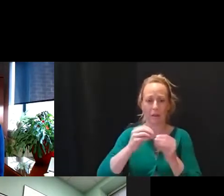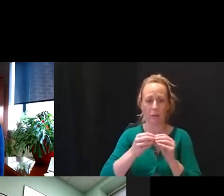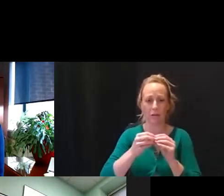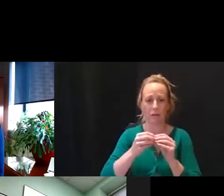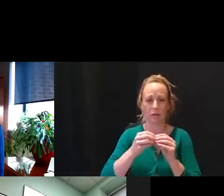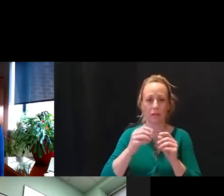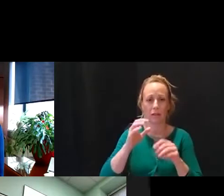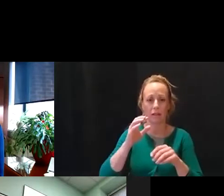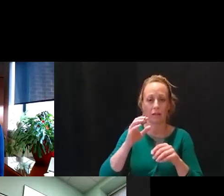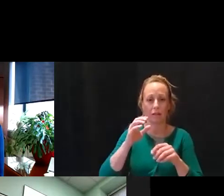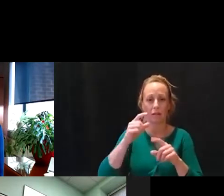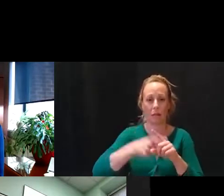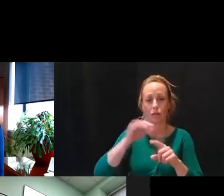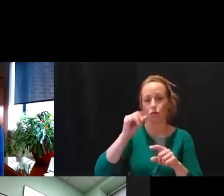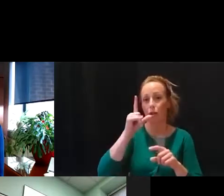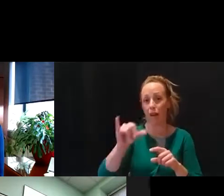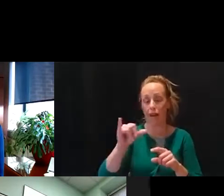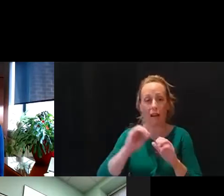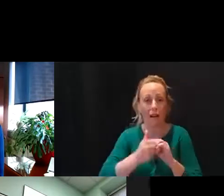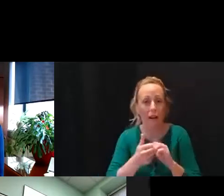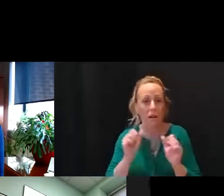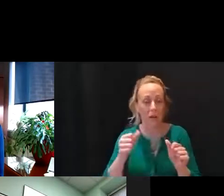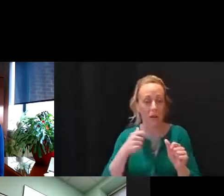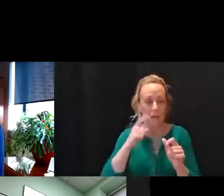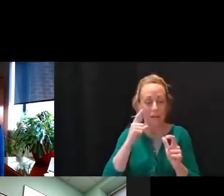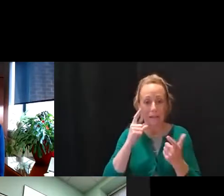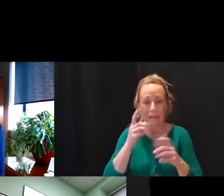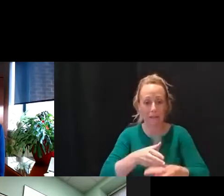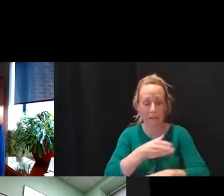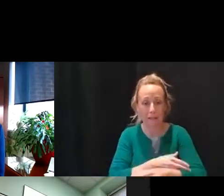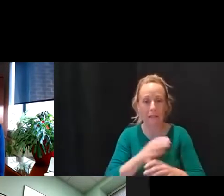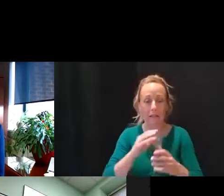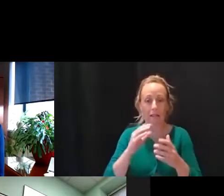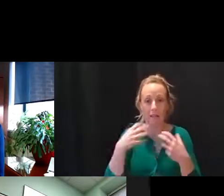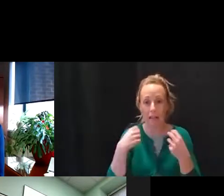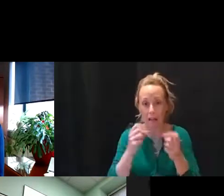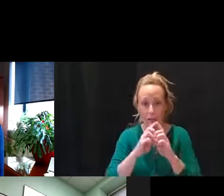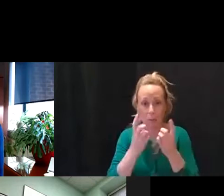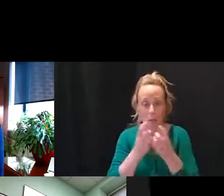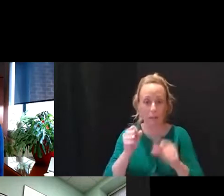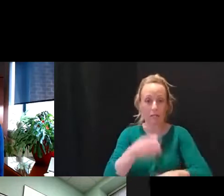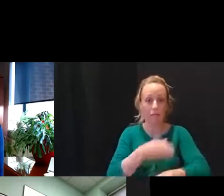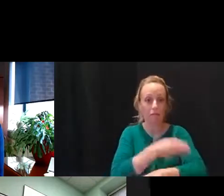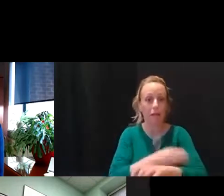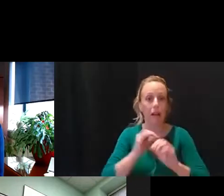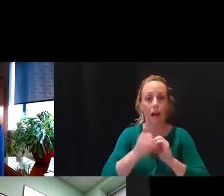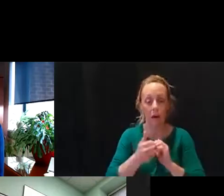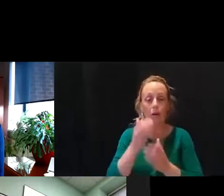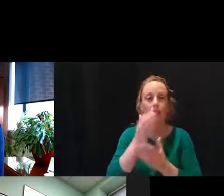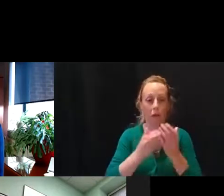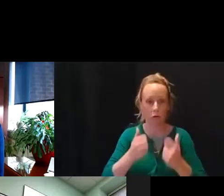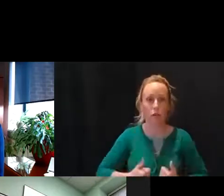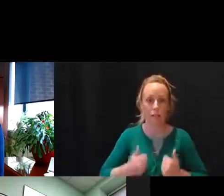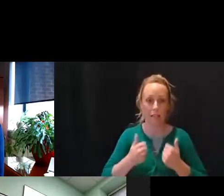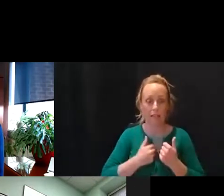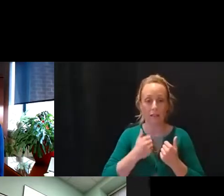What more can we do as health departments to make this happen? We're hearing residents and others that are voicing the